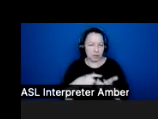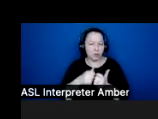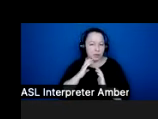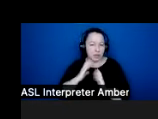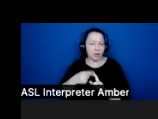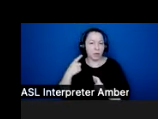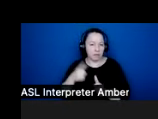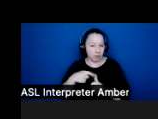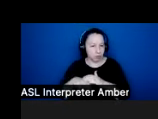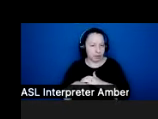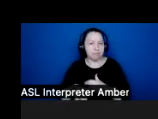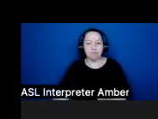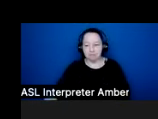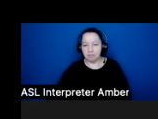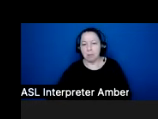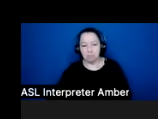Okay.